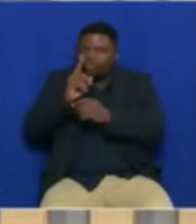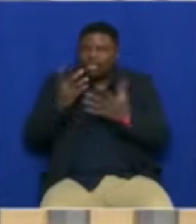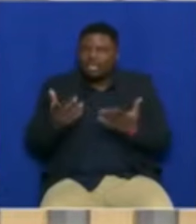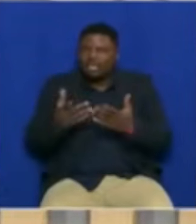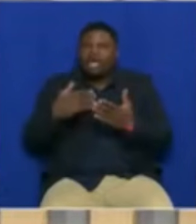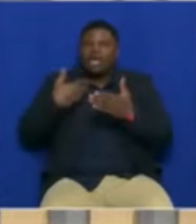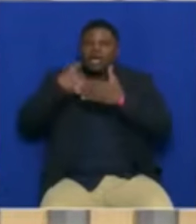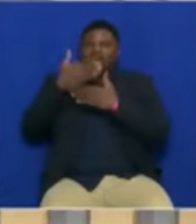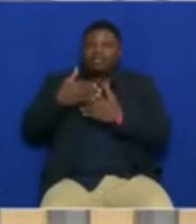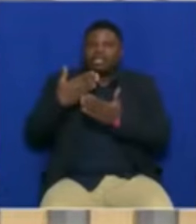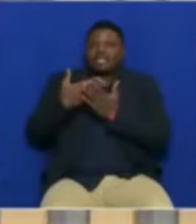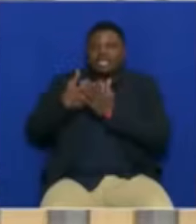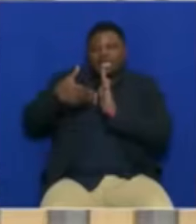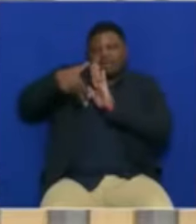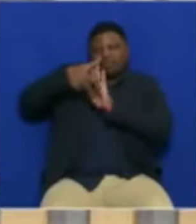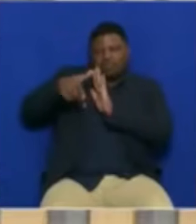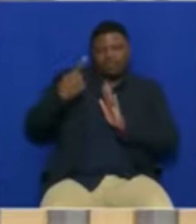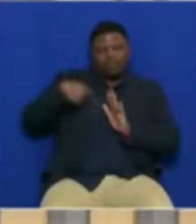right? So